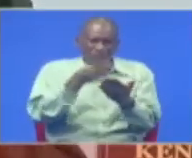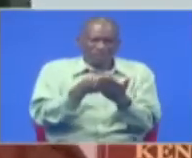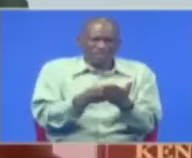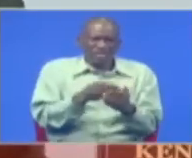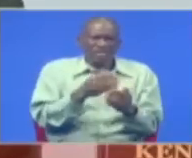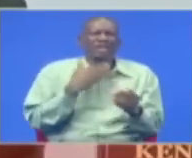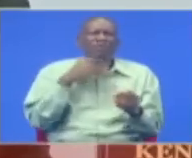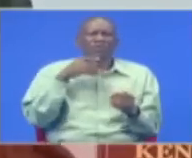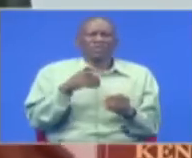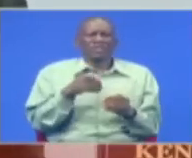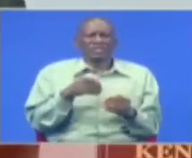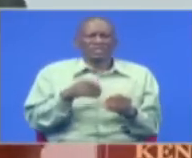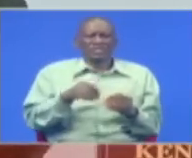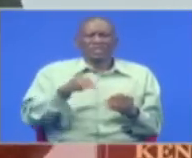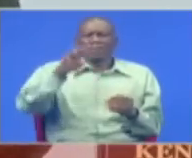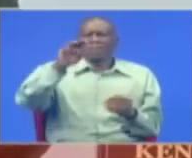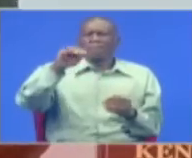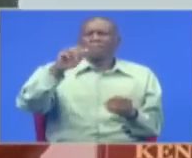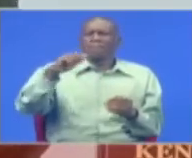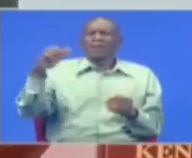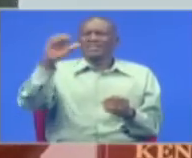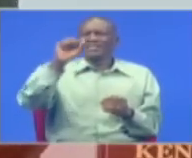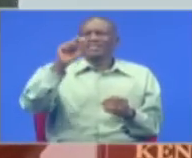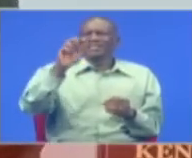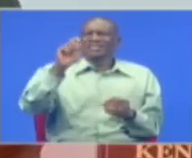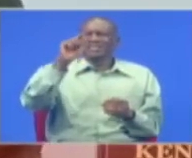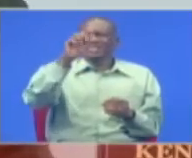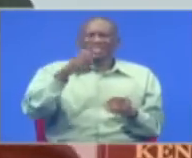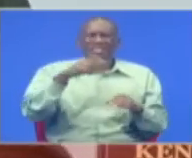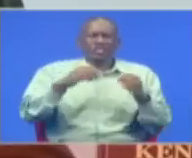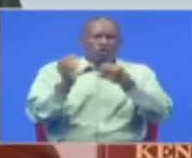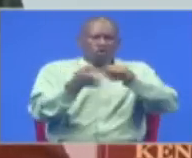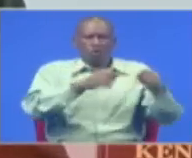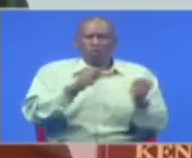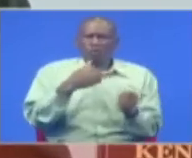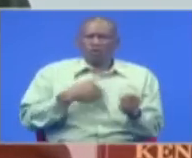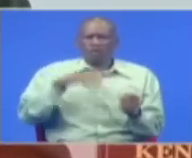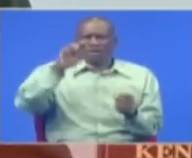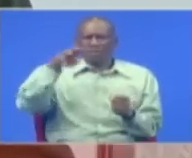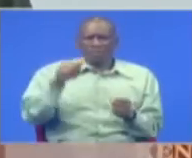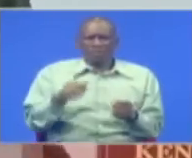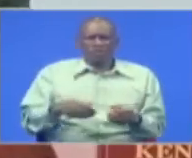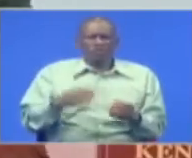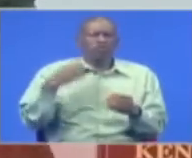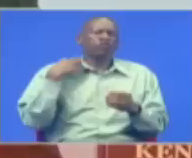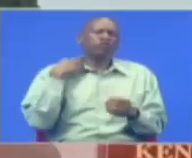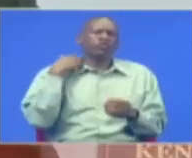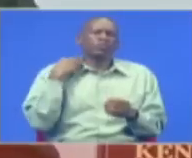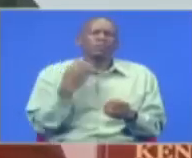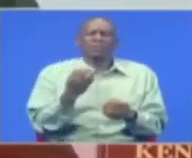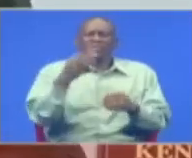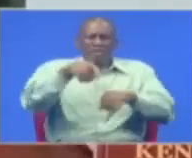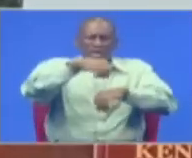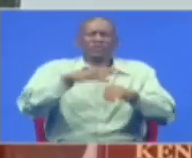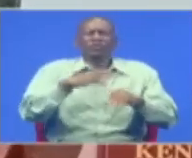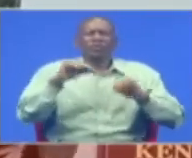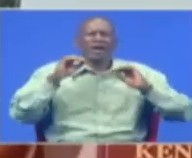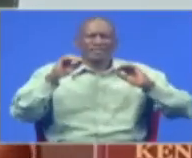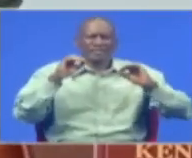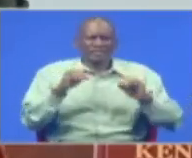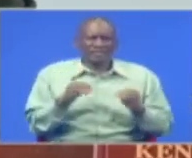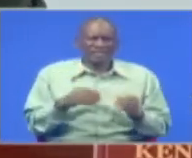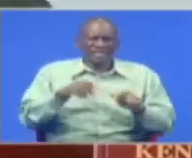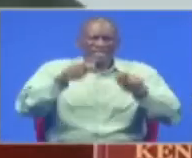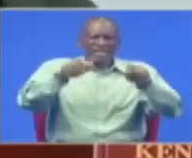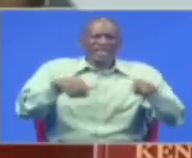in Homa Bay who has a master's degree to volunteer at least 3 hours to go and teach. Let